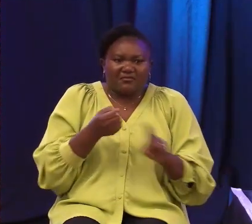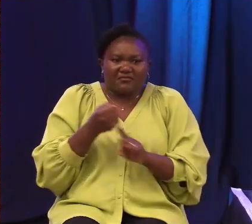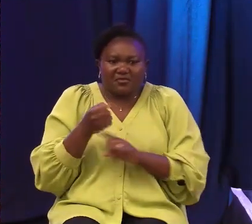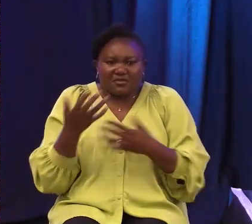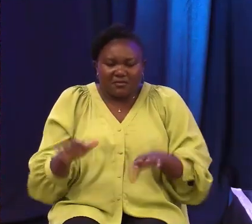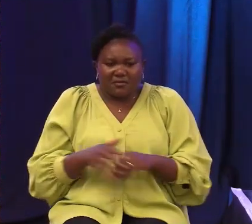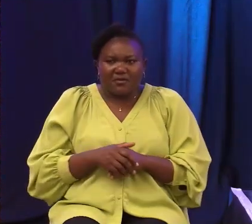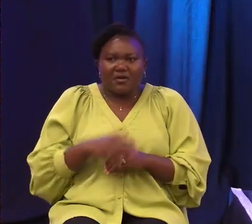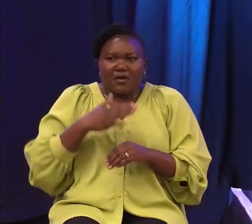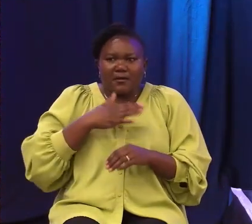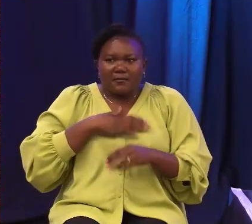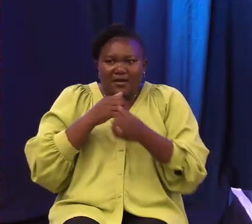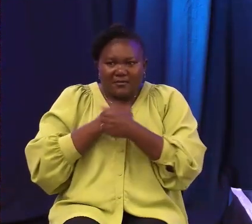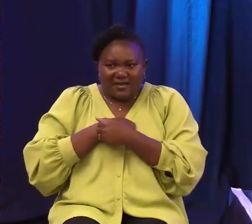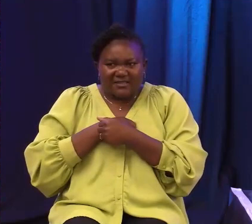My parents noticed